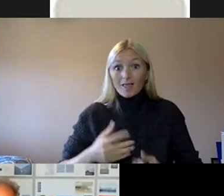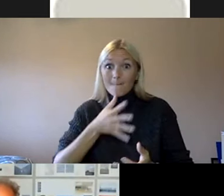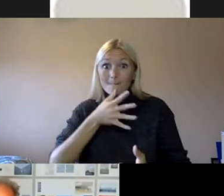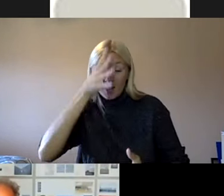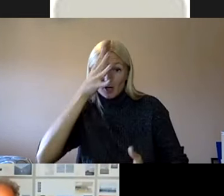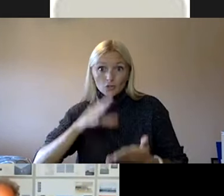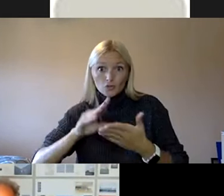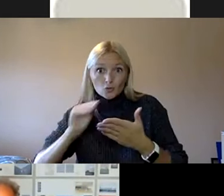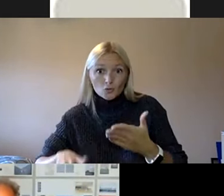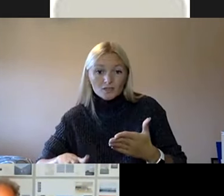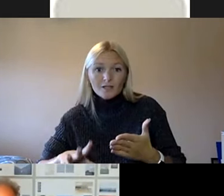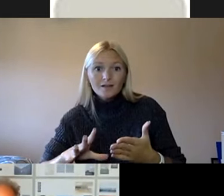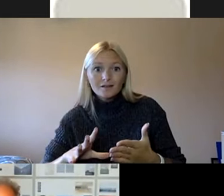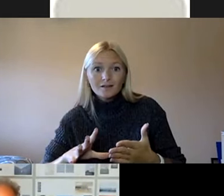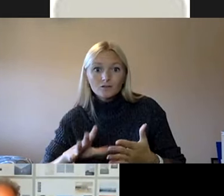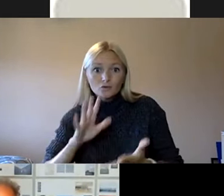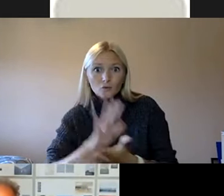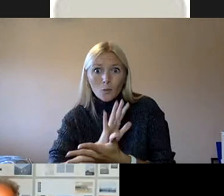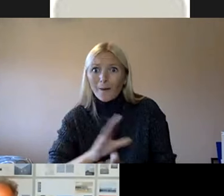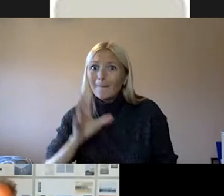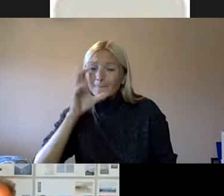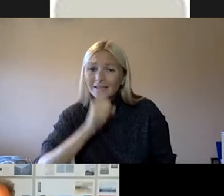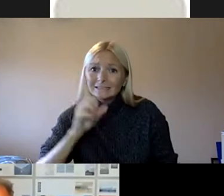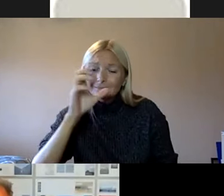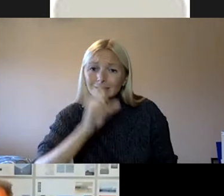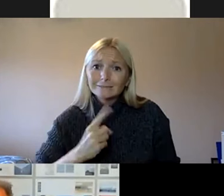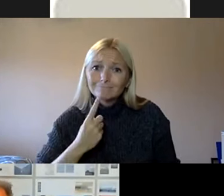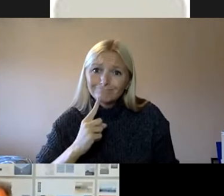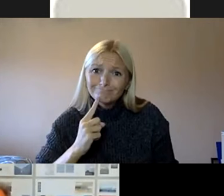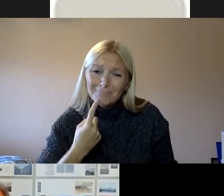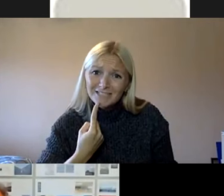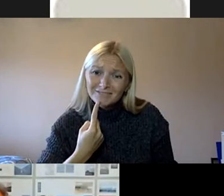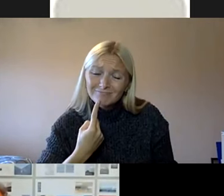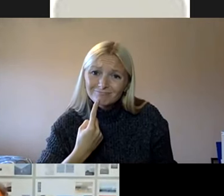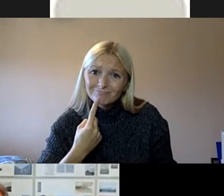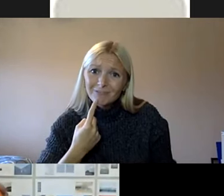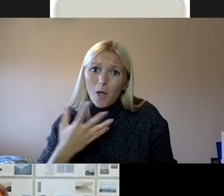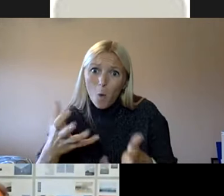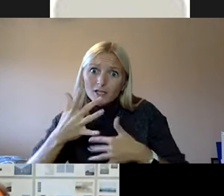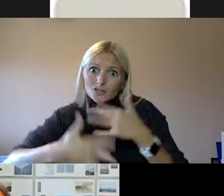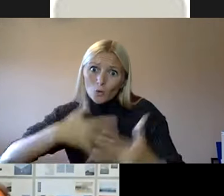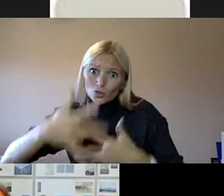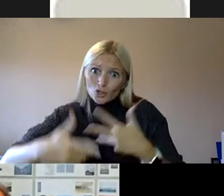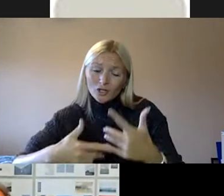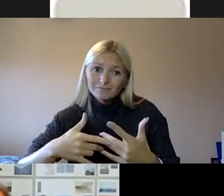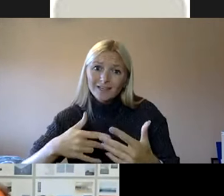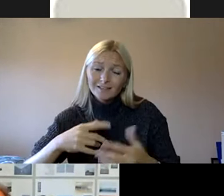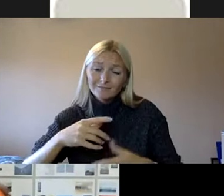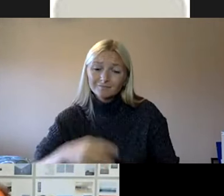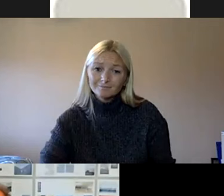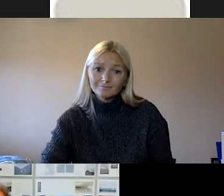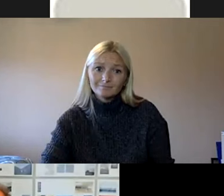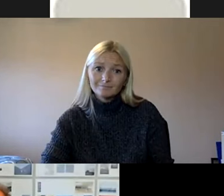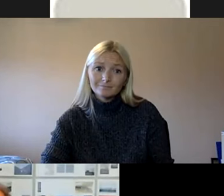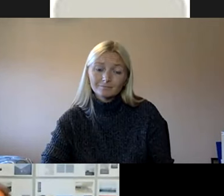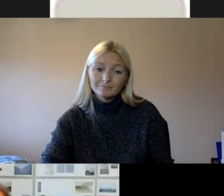students were missing schools because of these social emotional aspects. And I think that when we're talking about